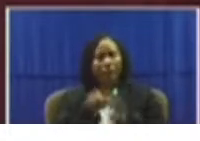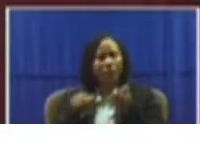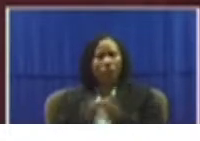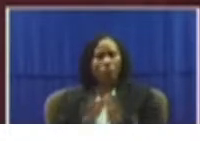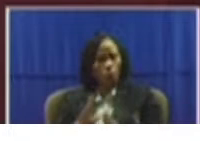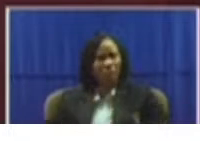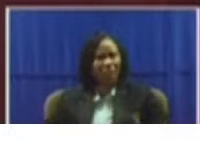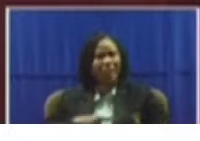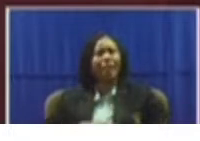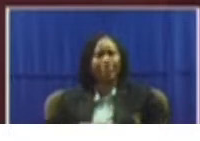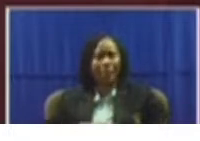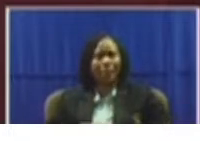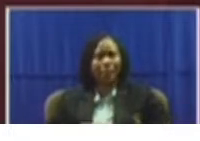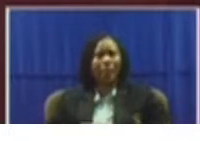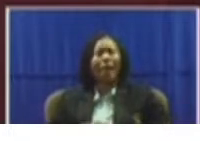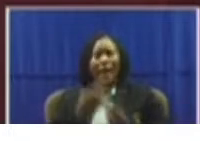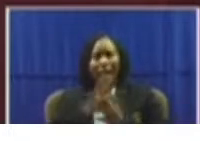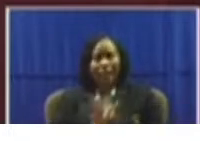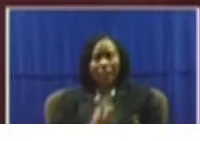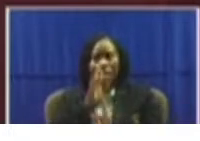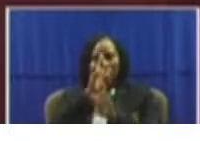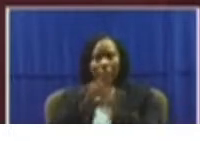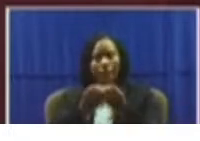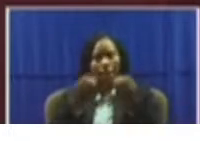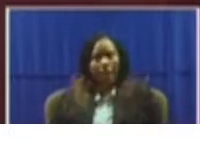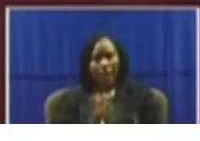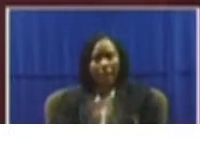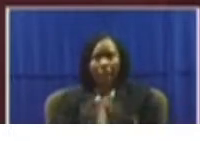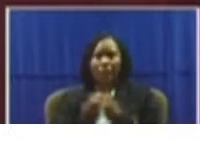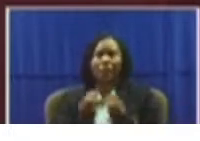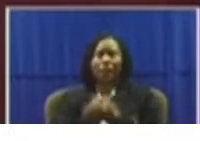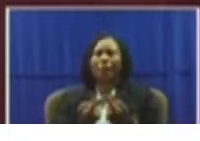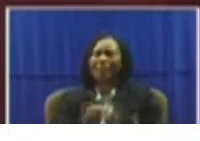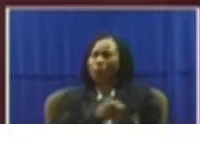so many allegations that are seldom proven in court.